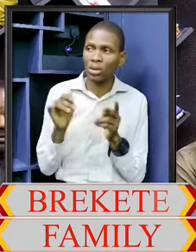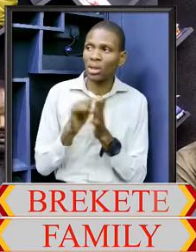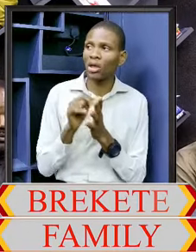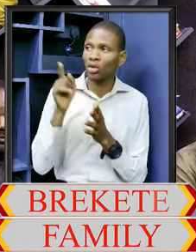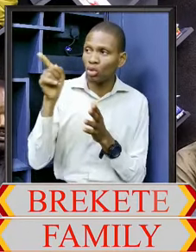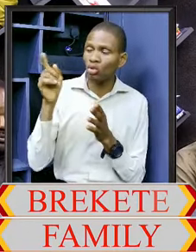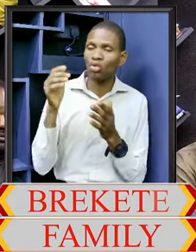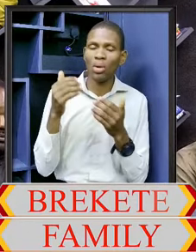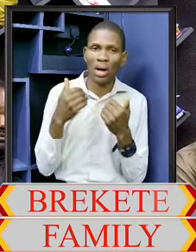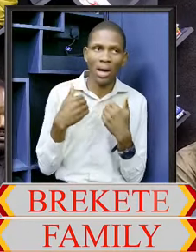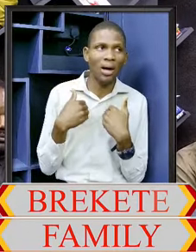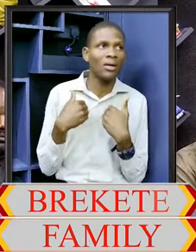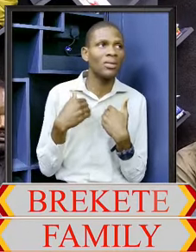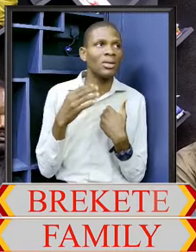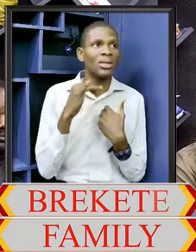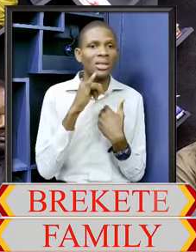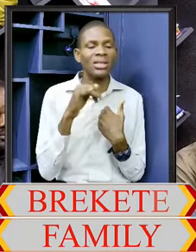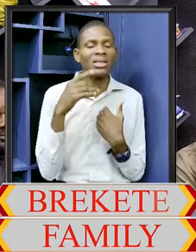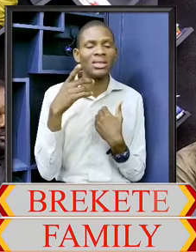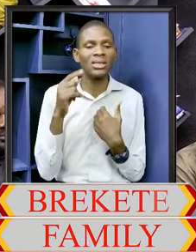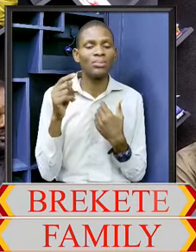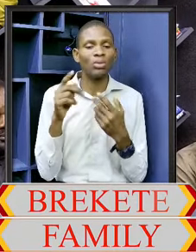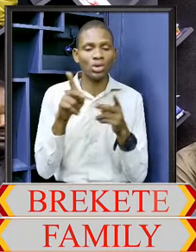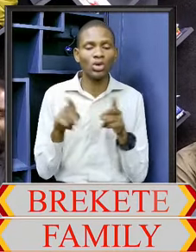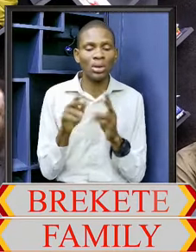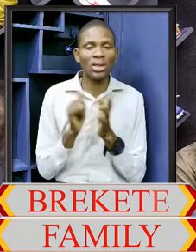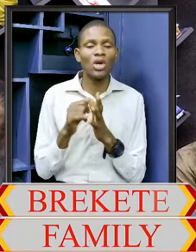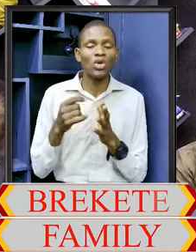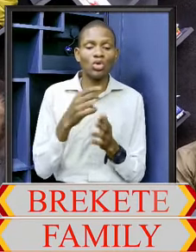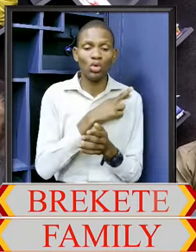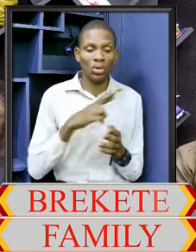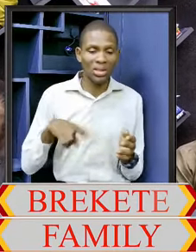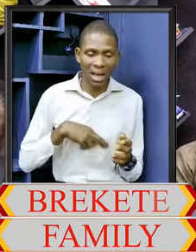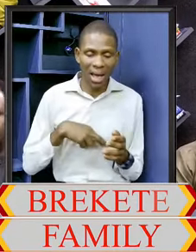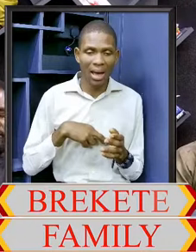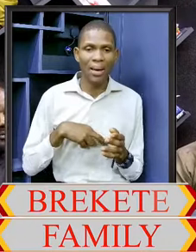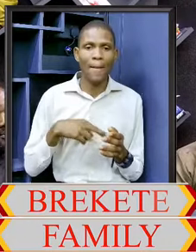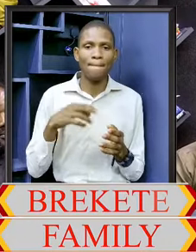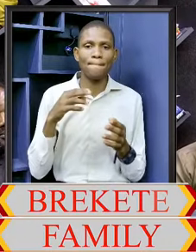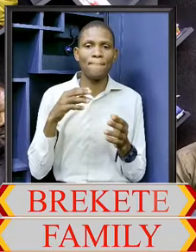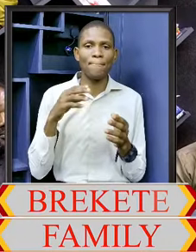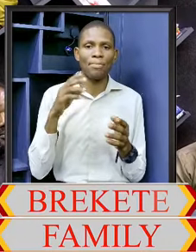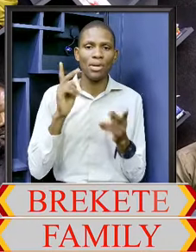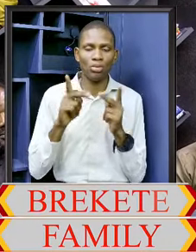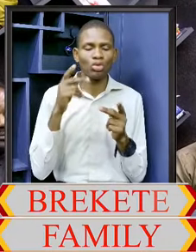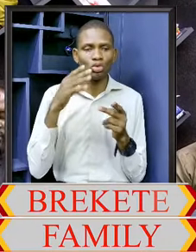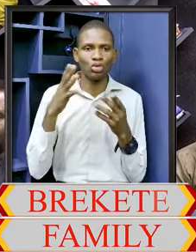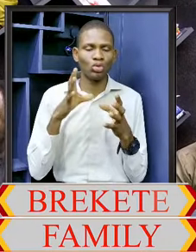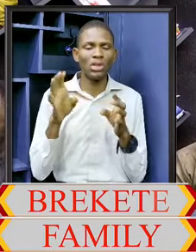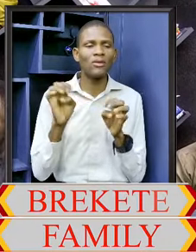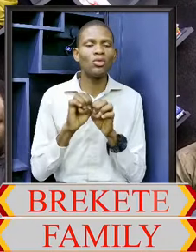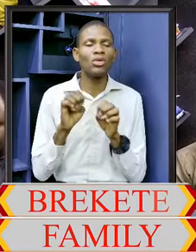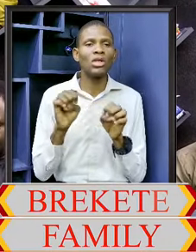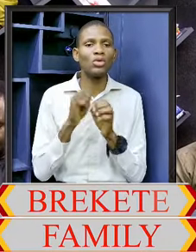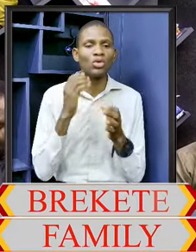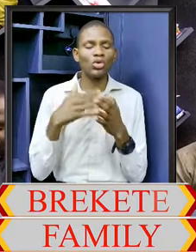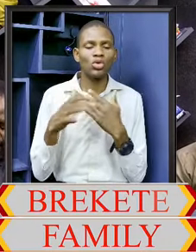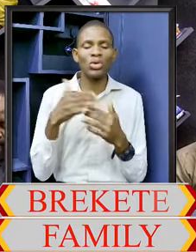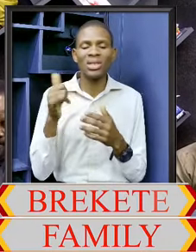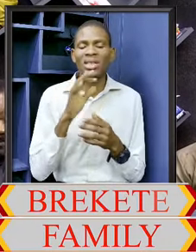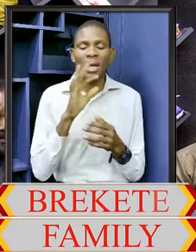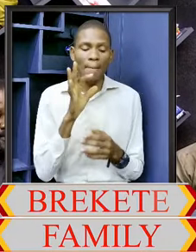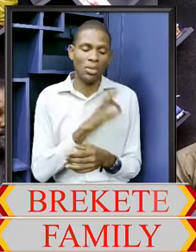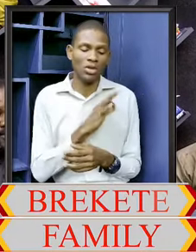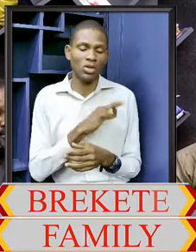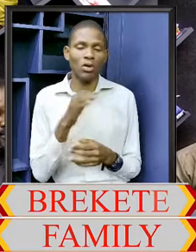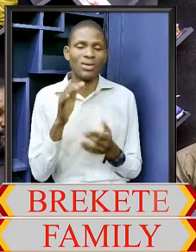royal fathers should take in matters like this, even when they are involved, even when they are beneficiaries